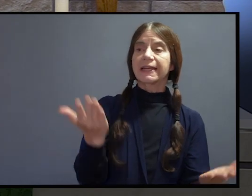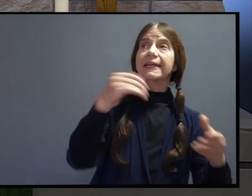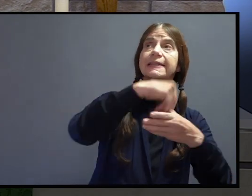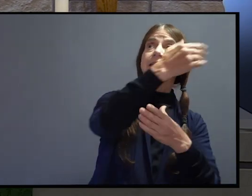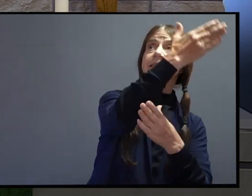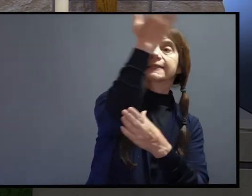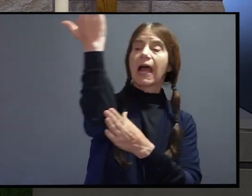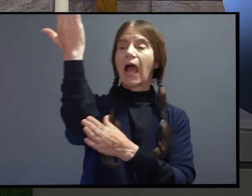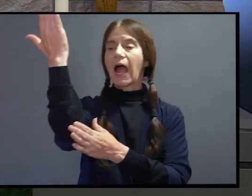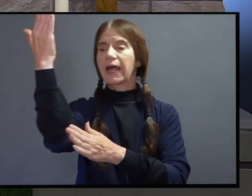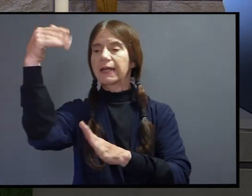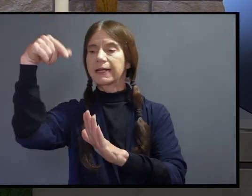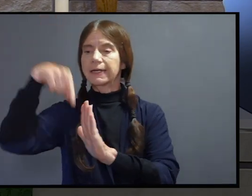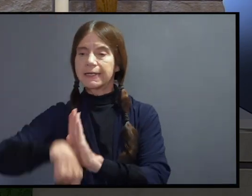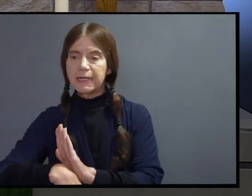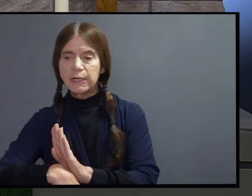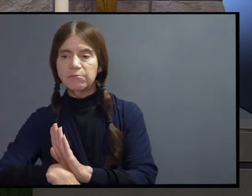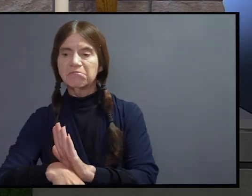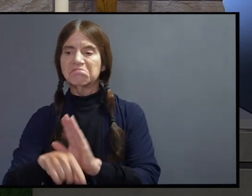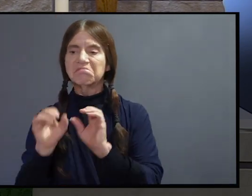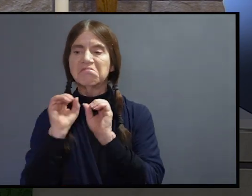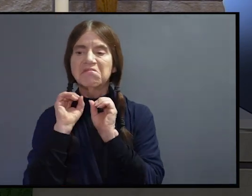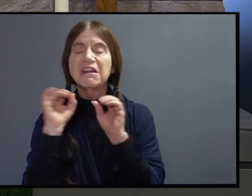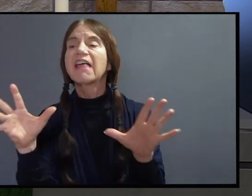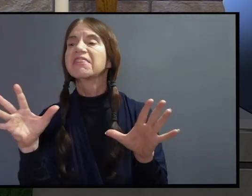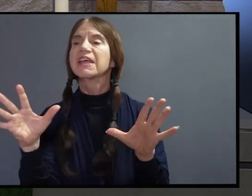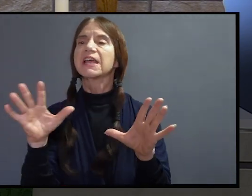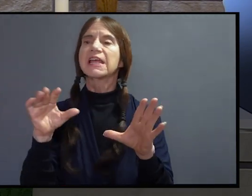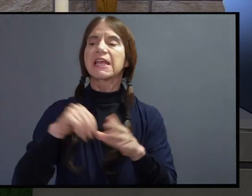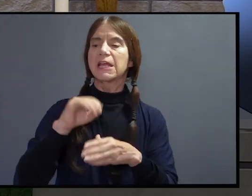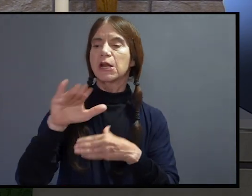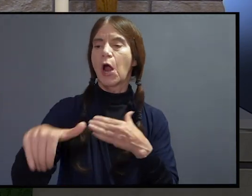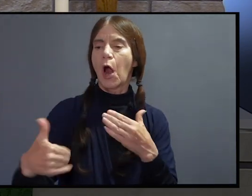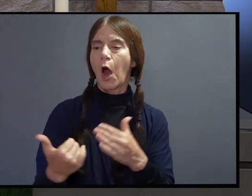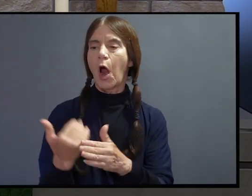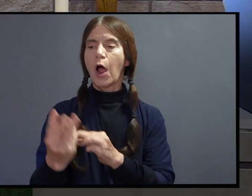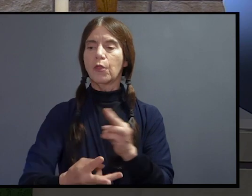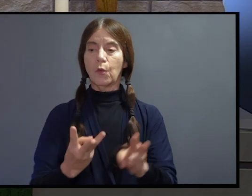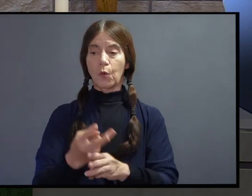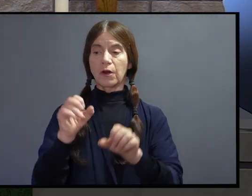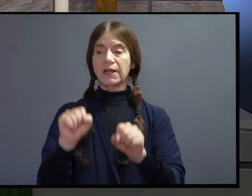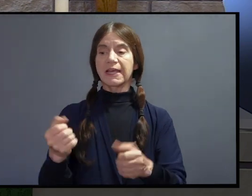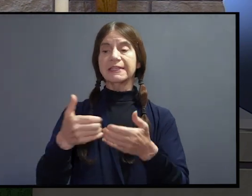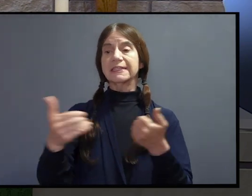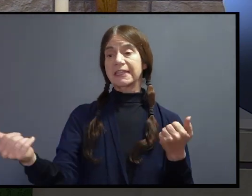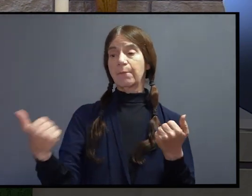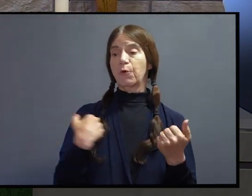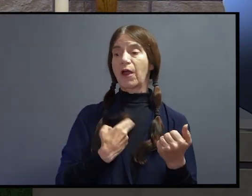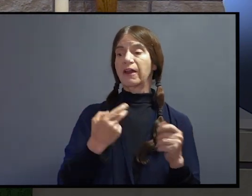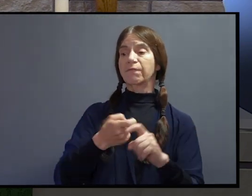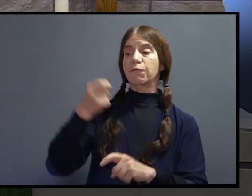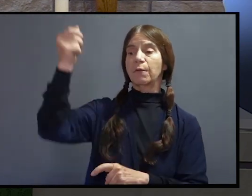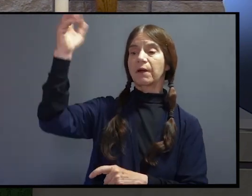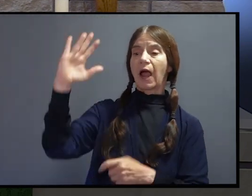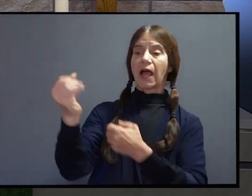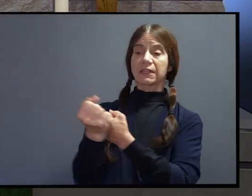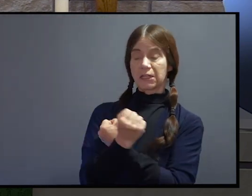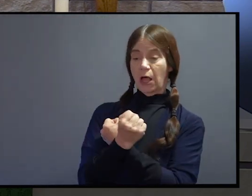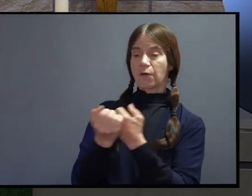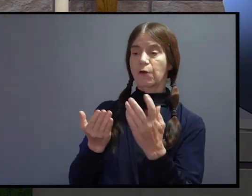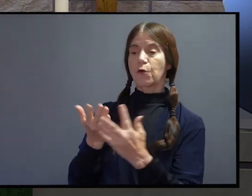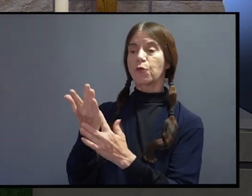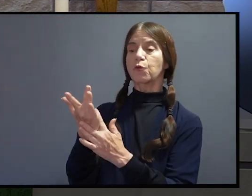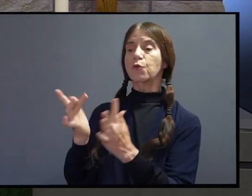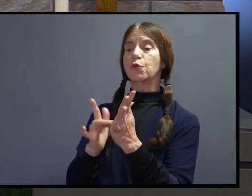things to come, nor powers, nor height, nor depth, nor anything else in all creation will be able